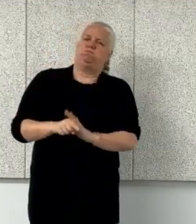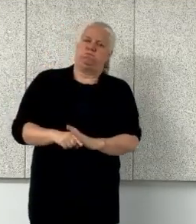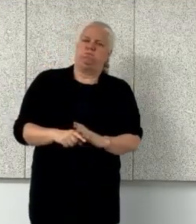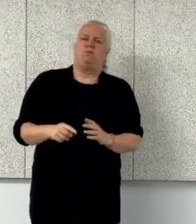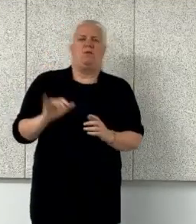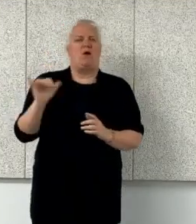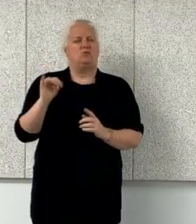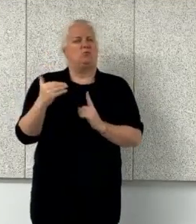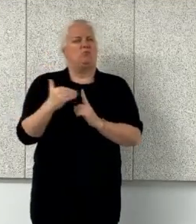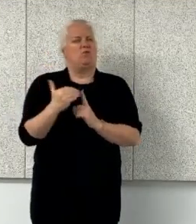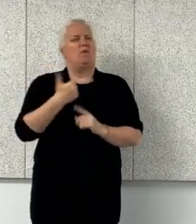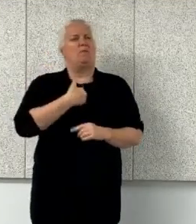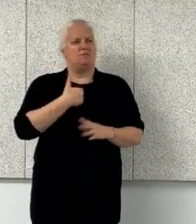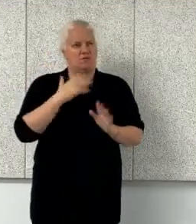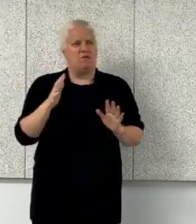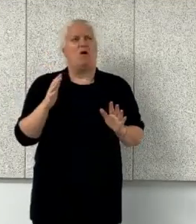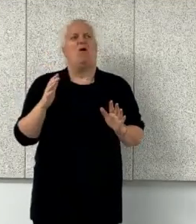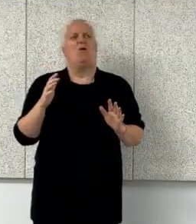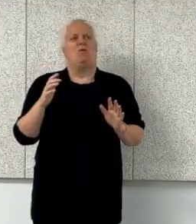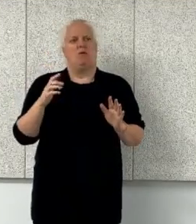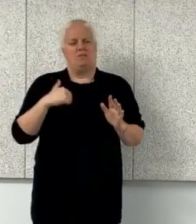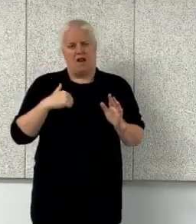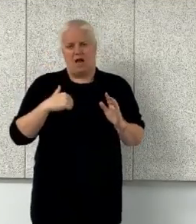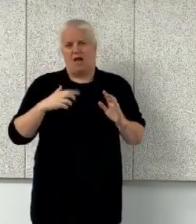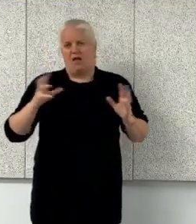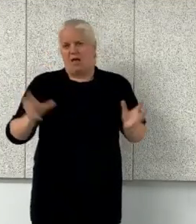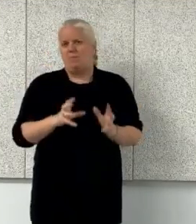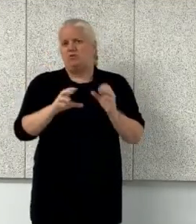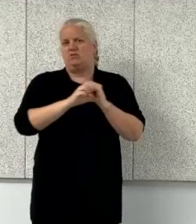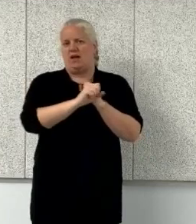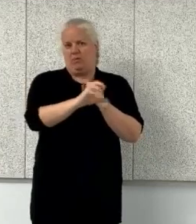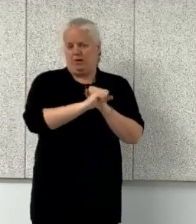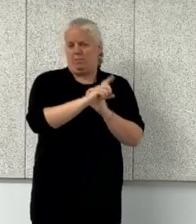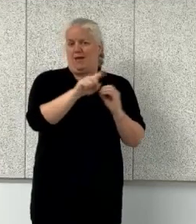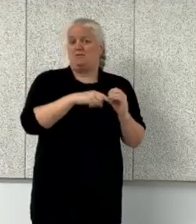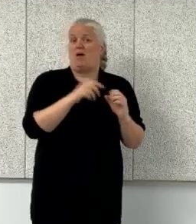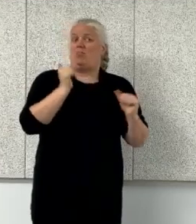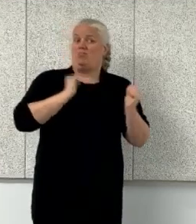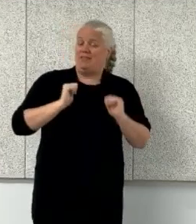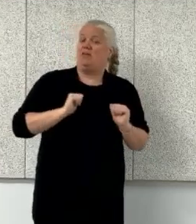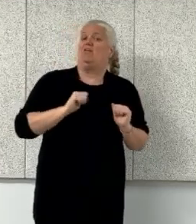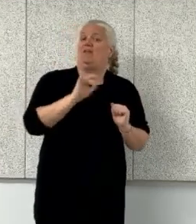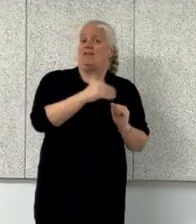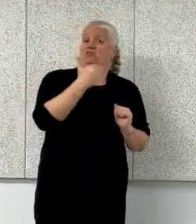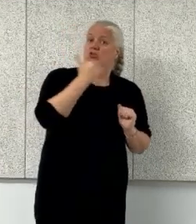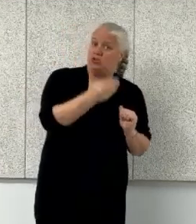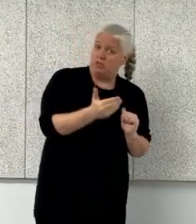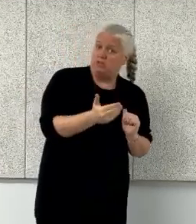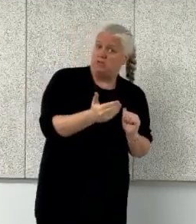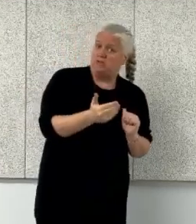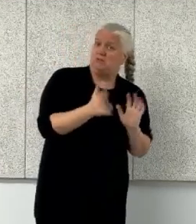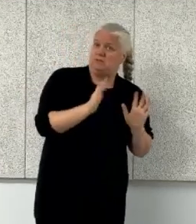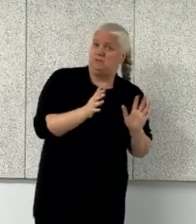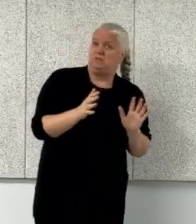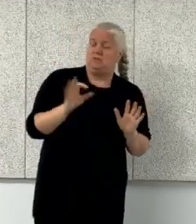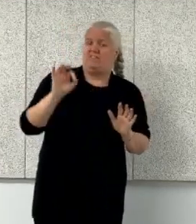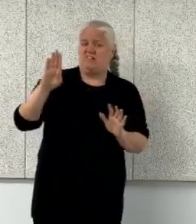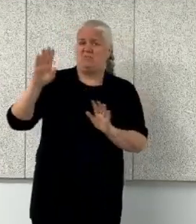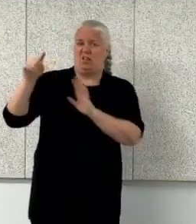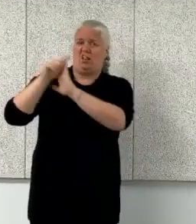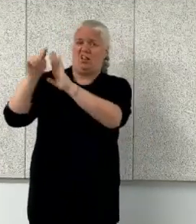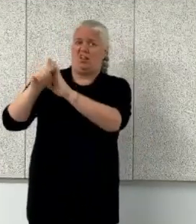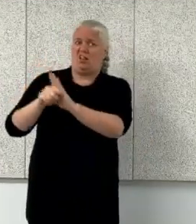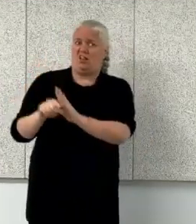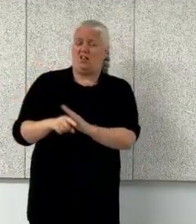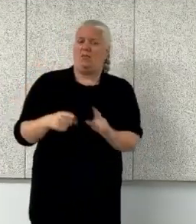remind myself that like, I am pushing out campaigns about theater, which is good, and I'm like using these tools for good. That's like how I justify it in my